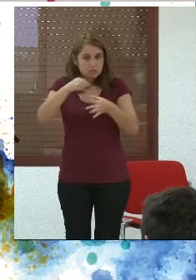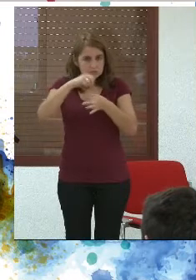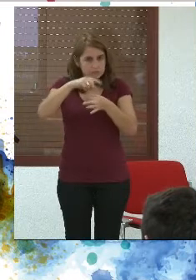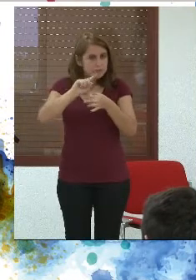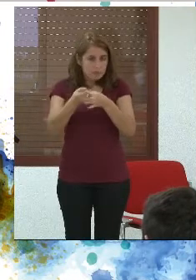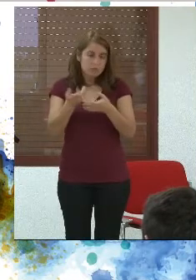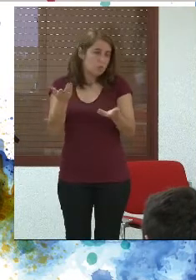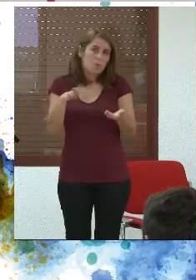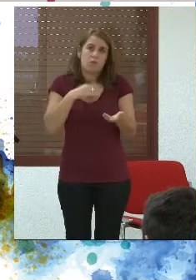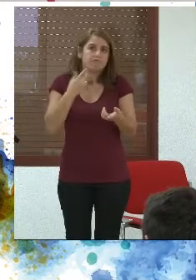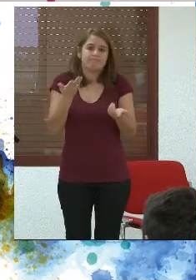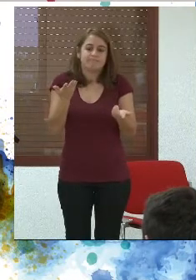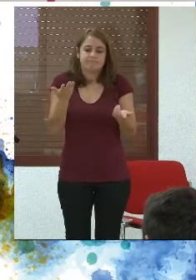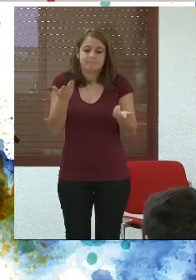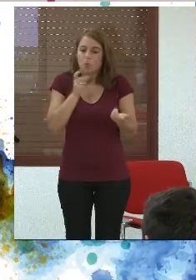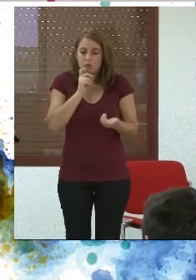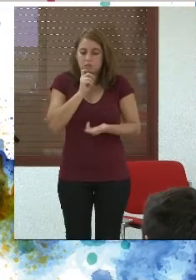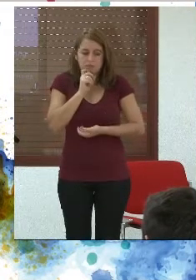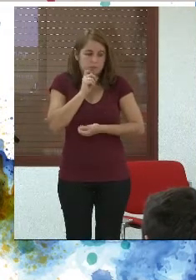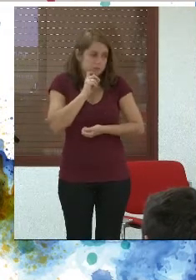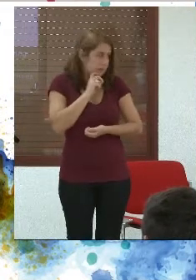in cells